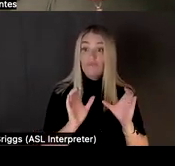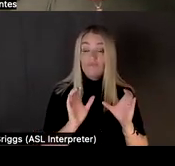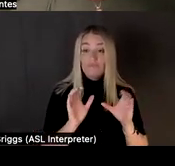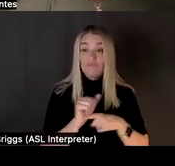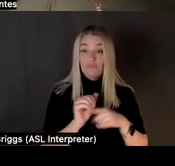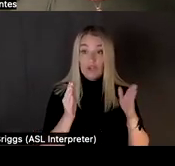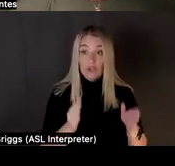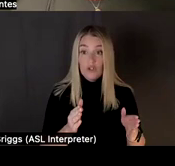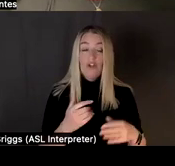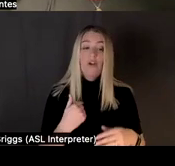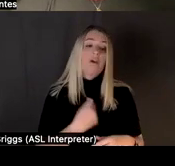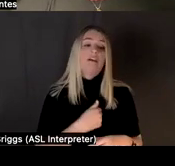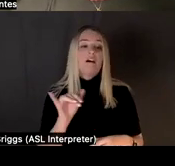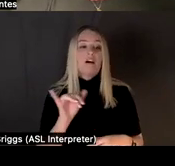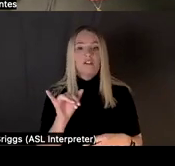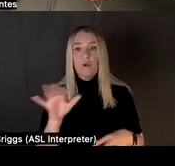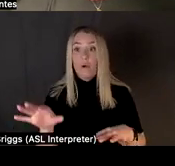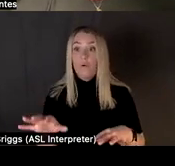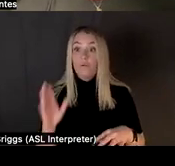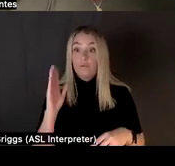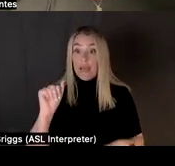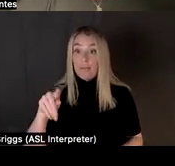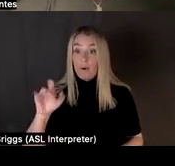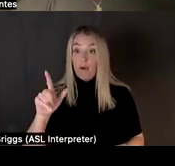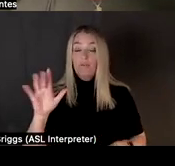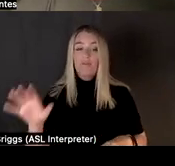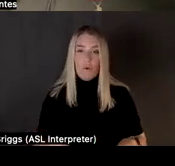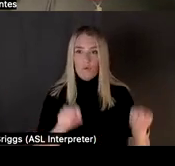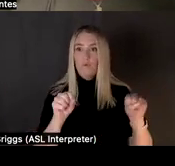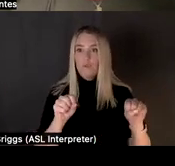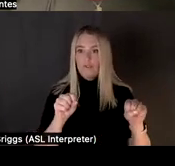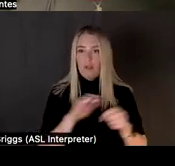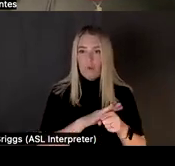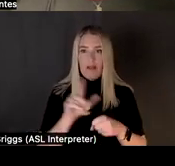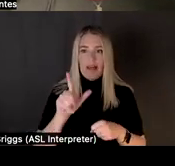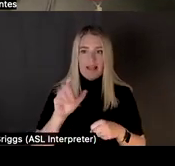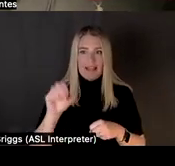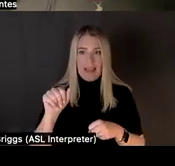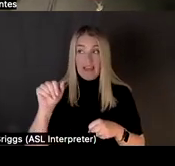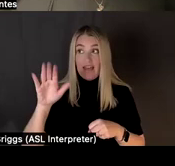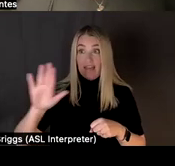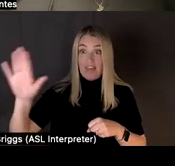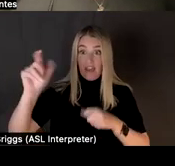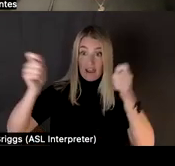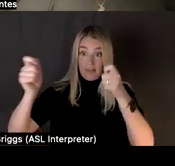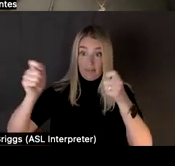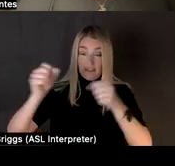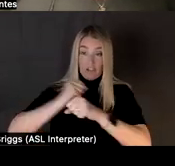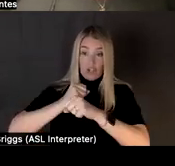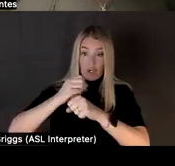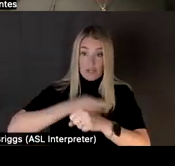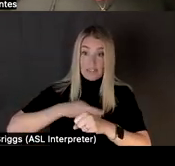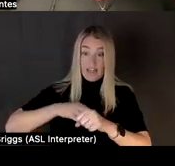We are also hosting in April for local LEAs to send their admin and security staff to be